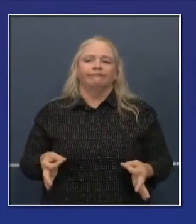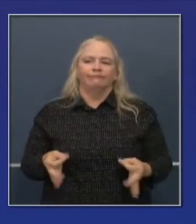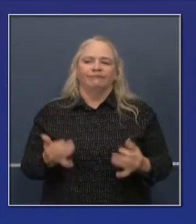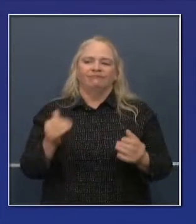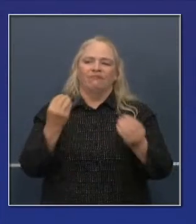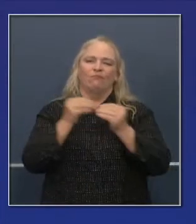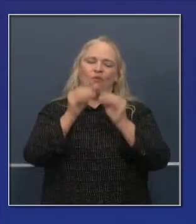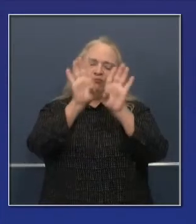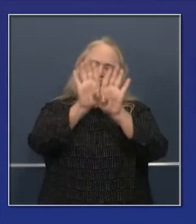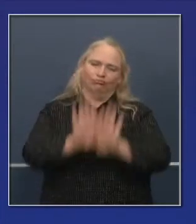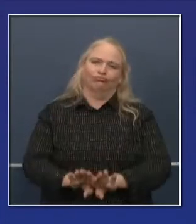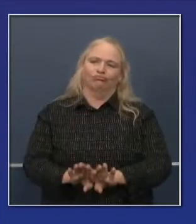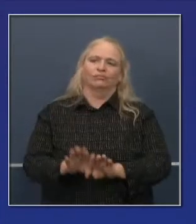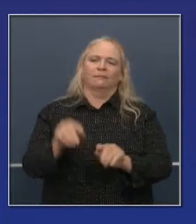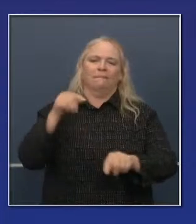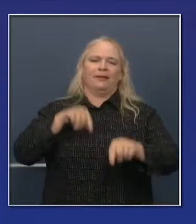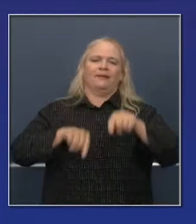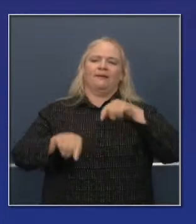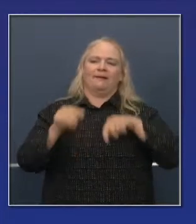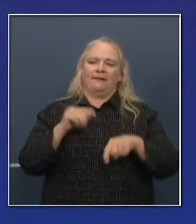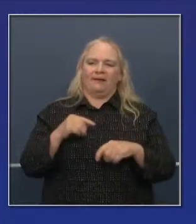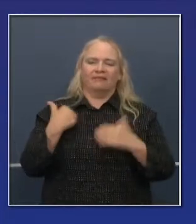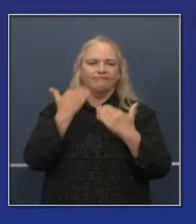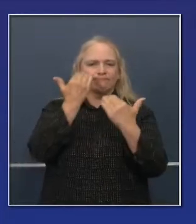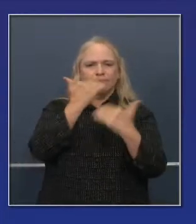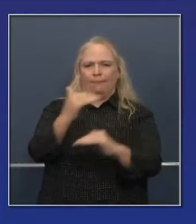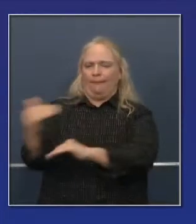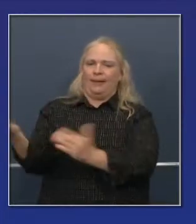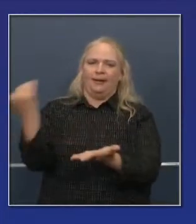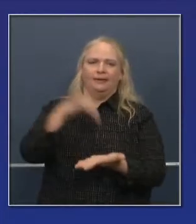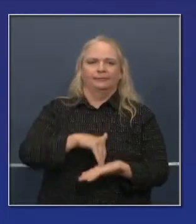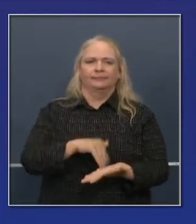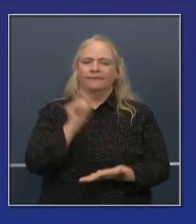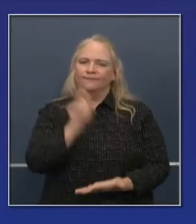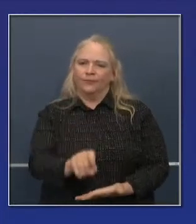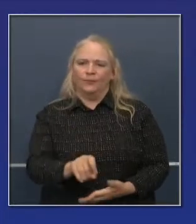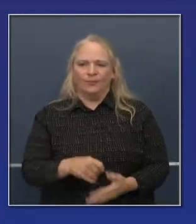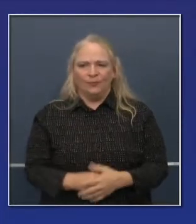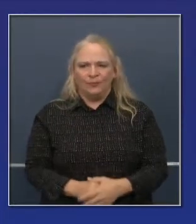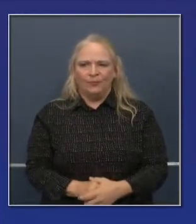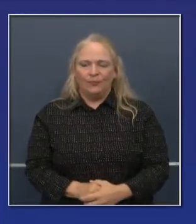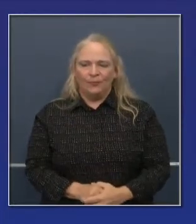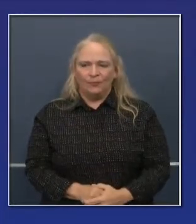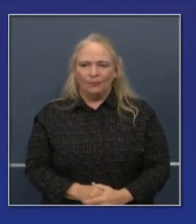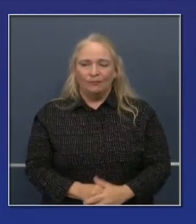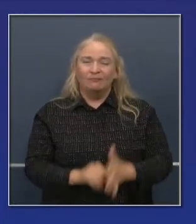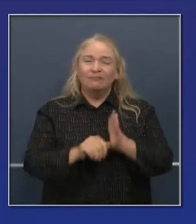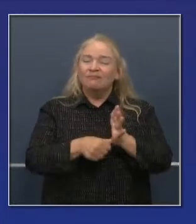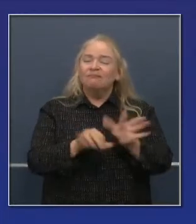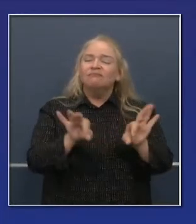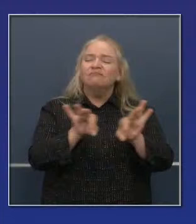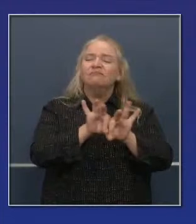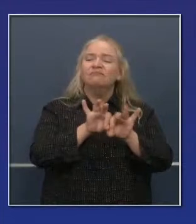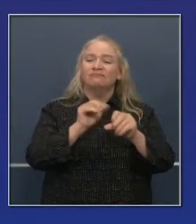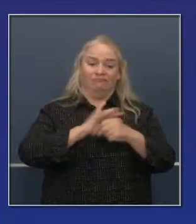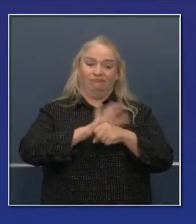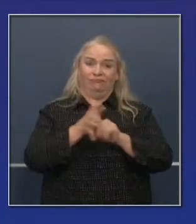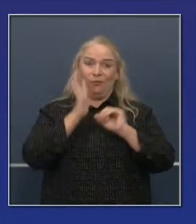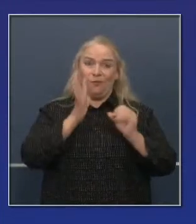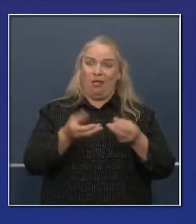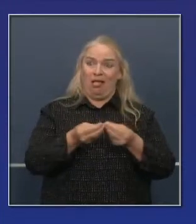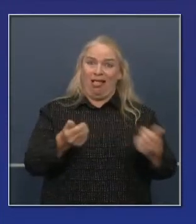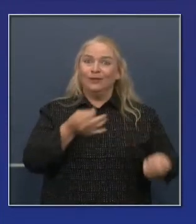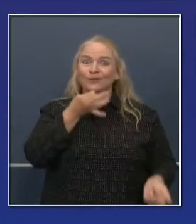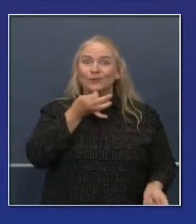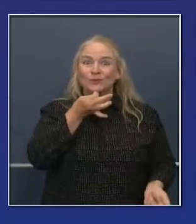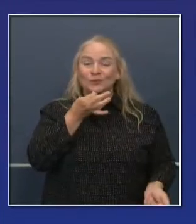think is incredibly important to remind all of you is that this virus is not going away anytime soon. I hope all